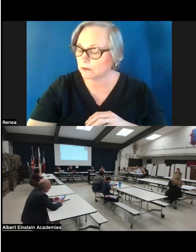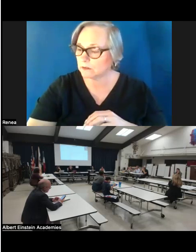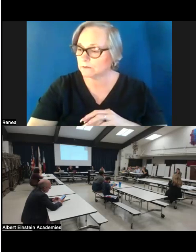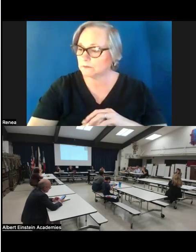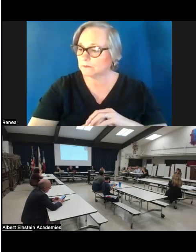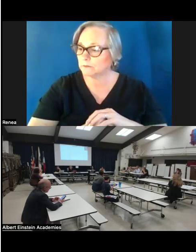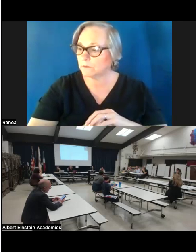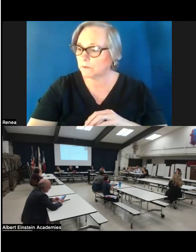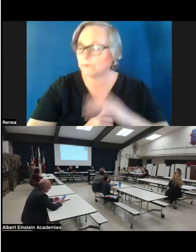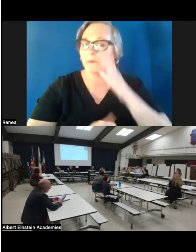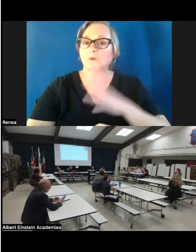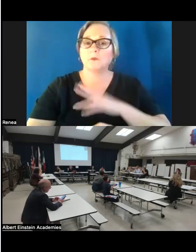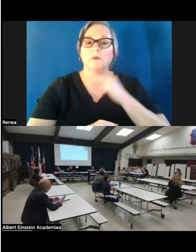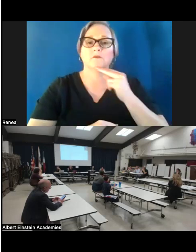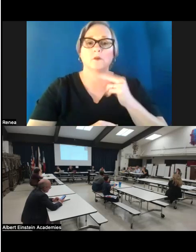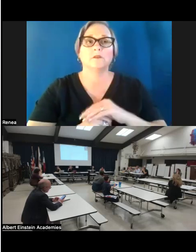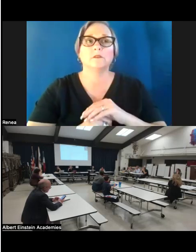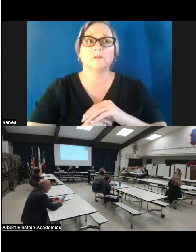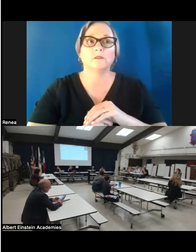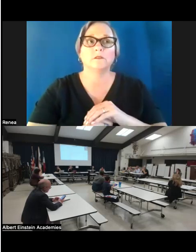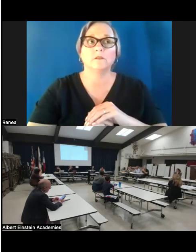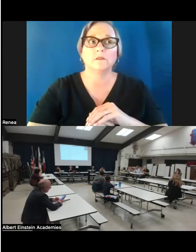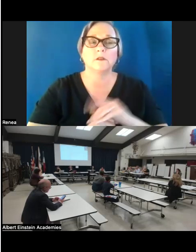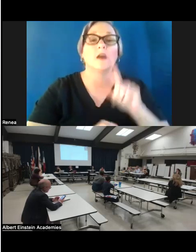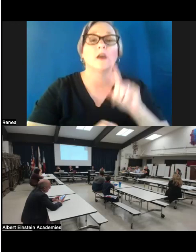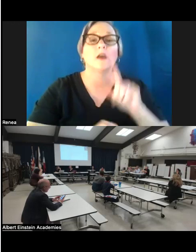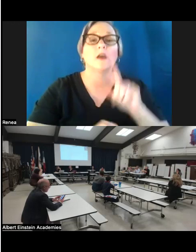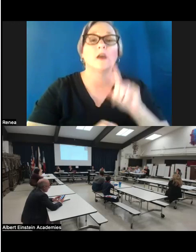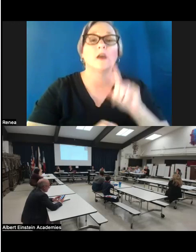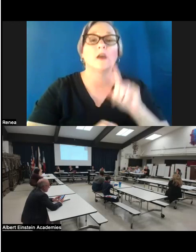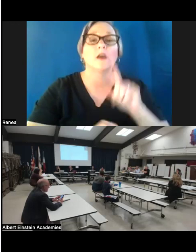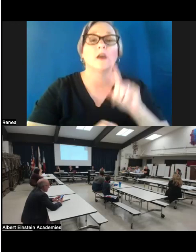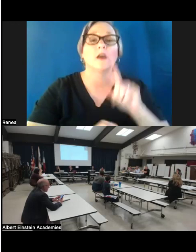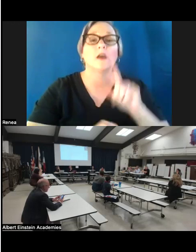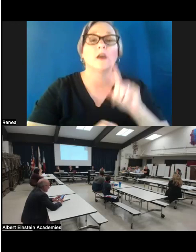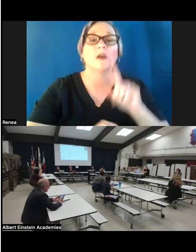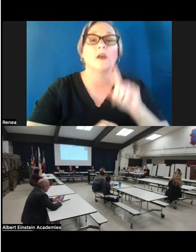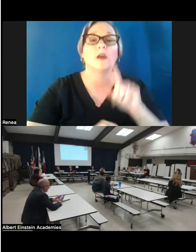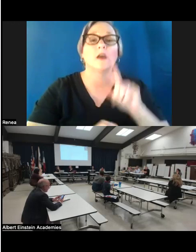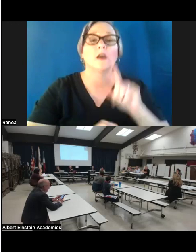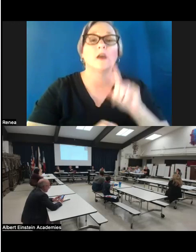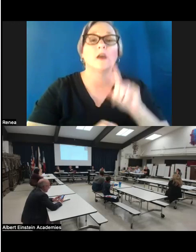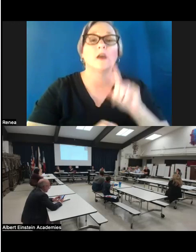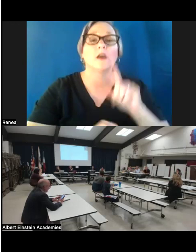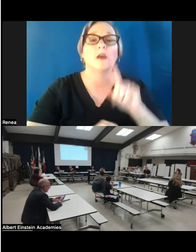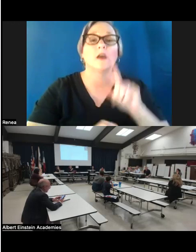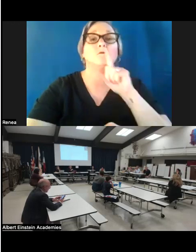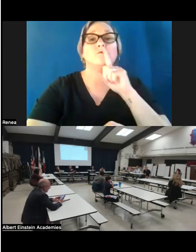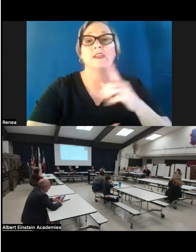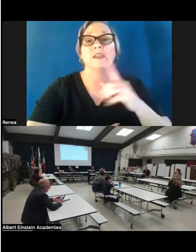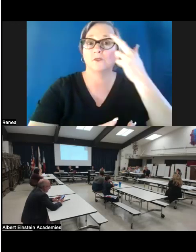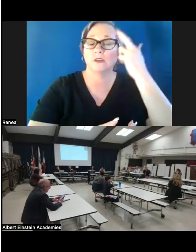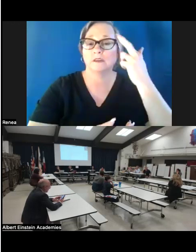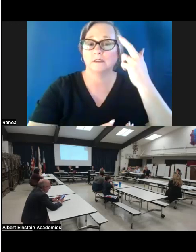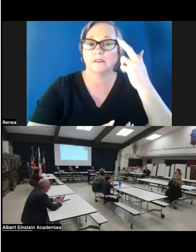And Matt, I really appreciate you bringing up the middle school, because another reason why to have the election in the fall is not